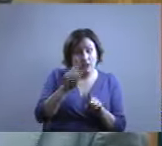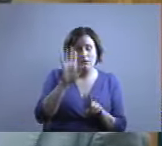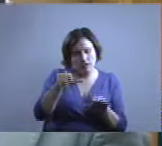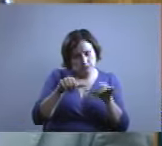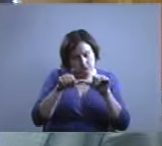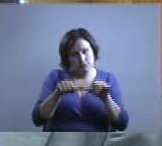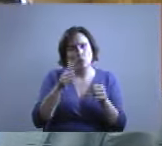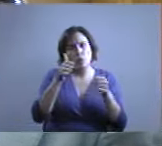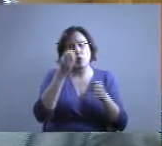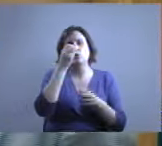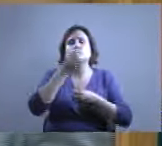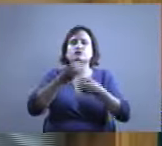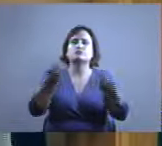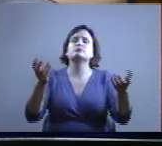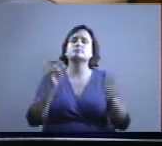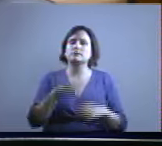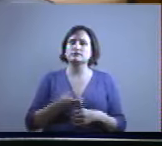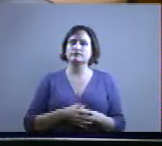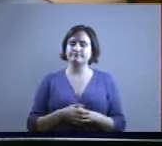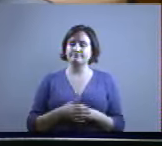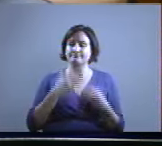story. Thank you very much, Speaker.